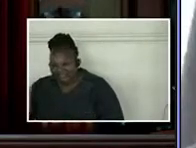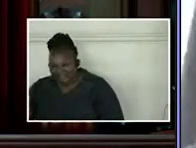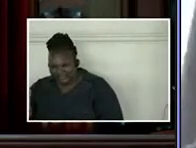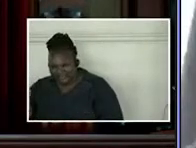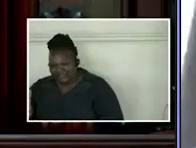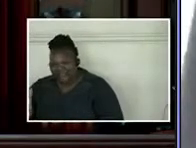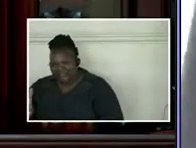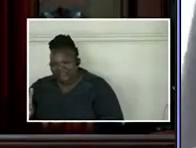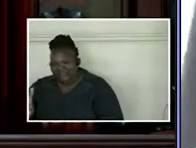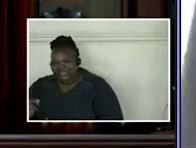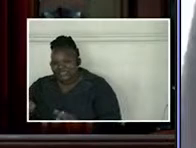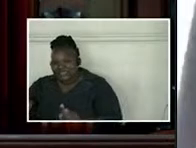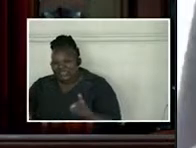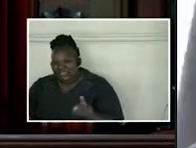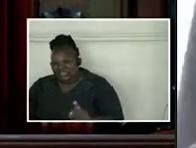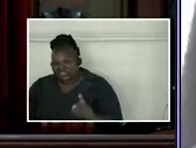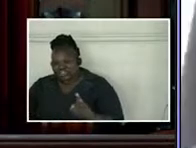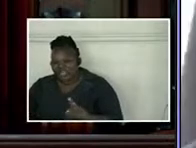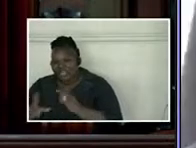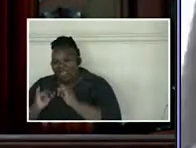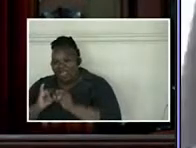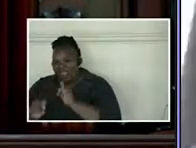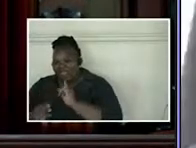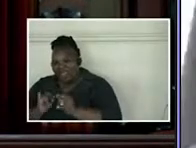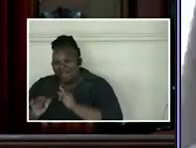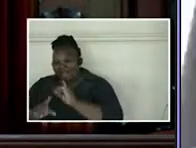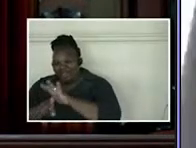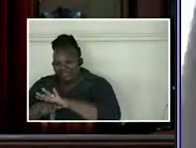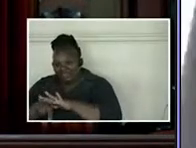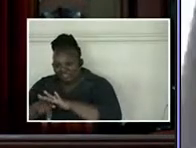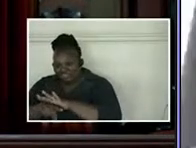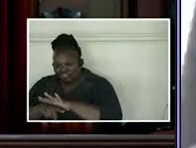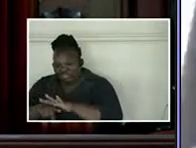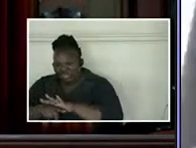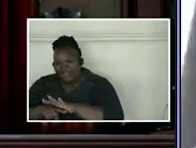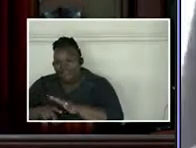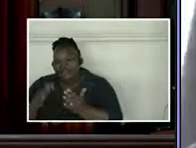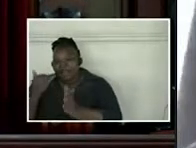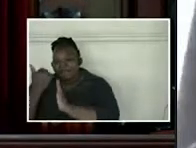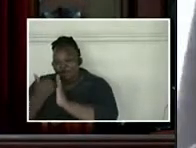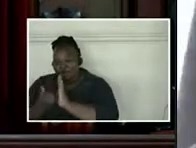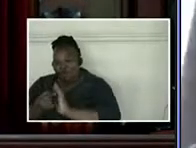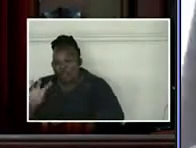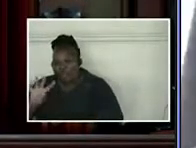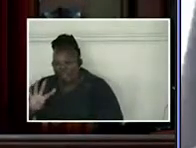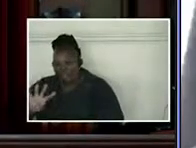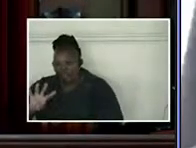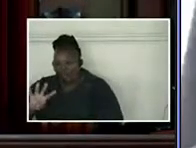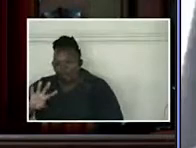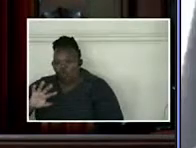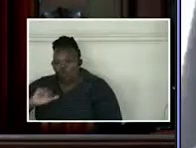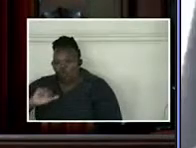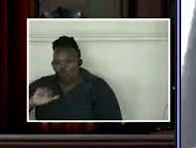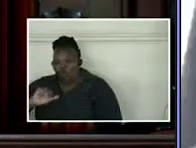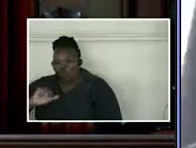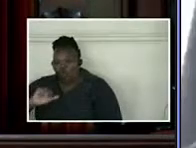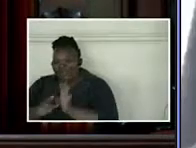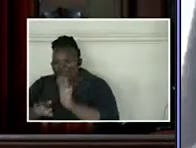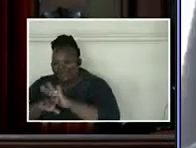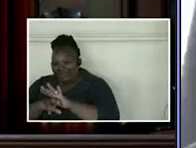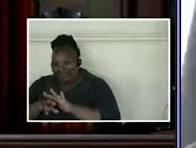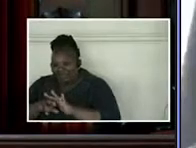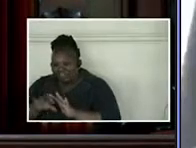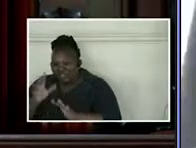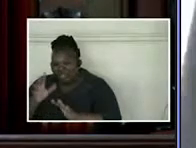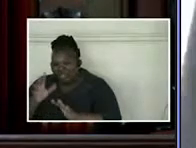of the 11 districts under programme 4 which is sports and recreation the committee is observed with great